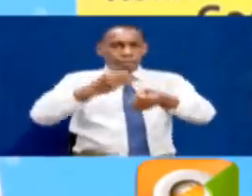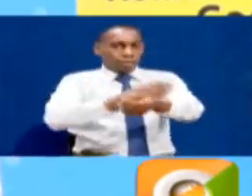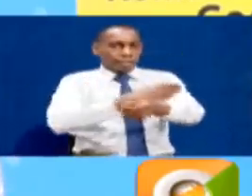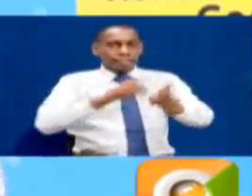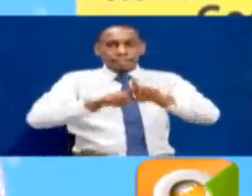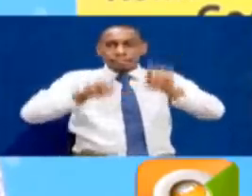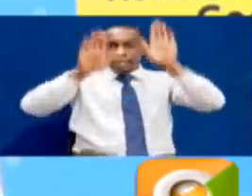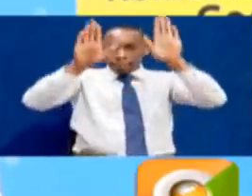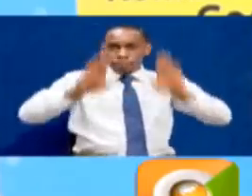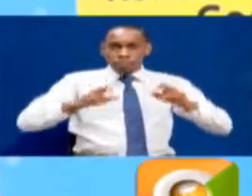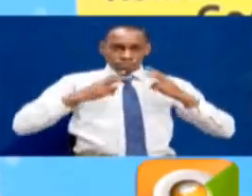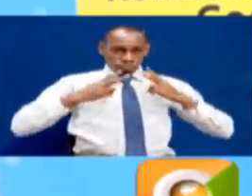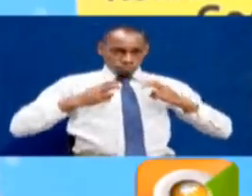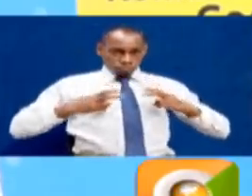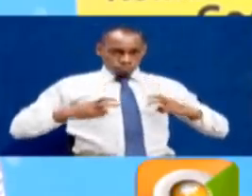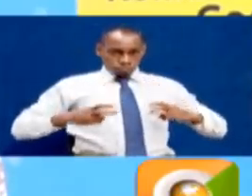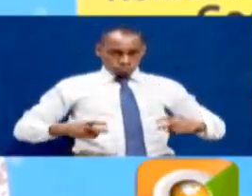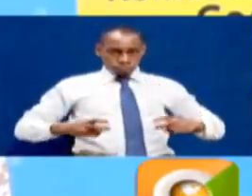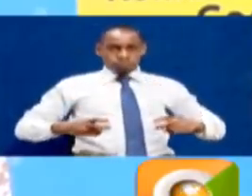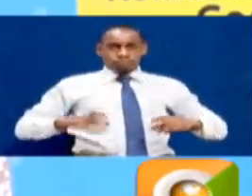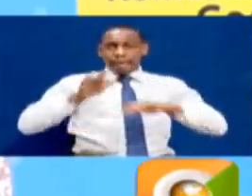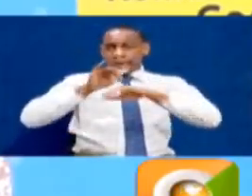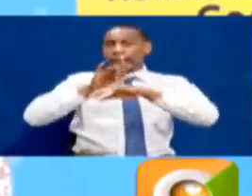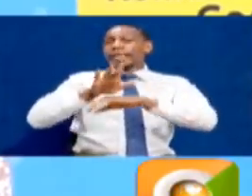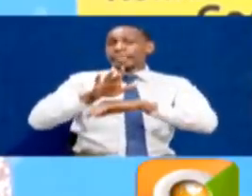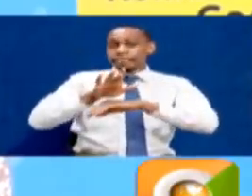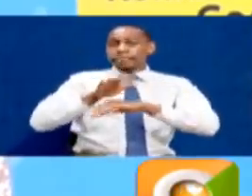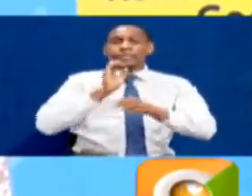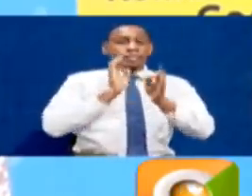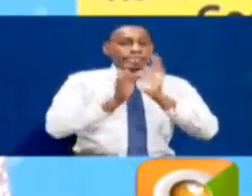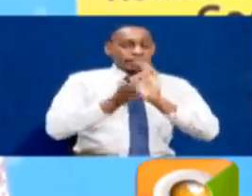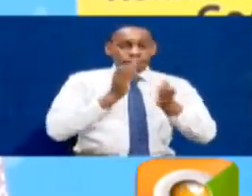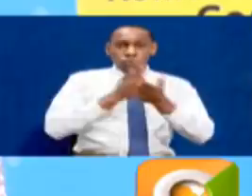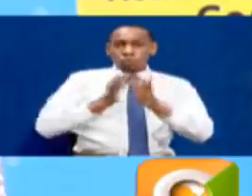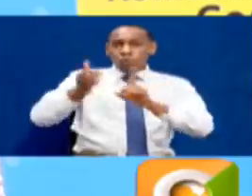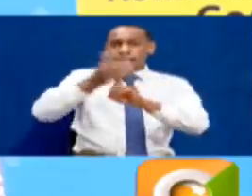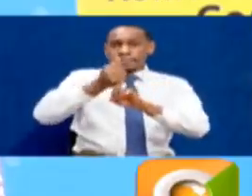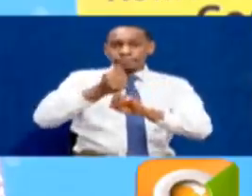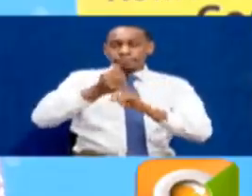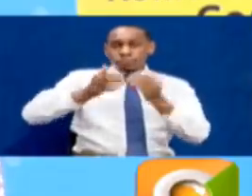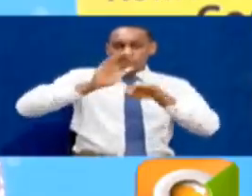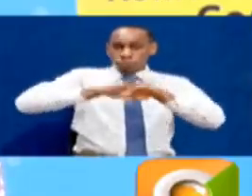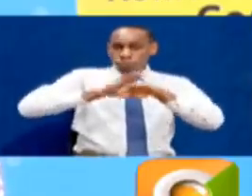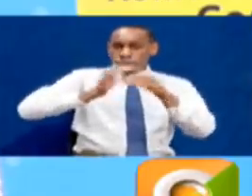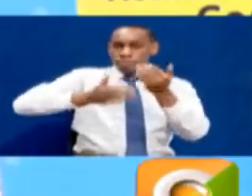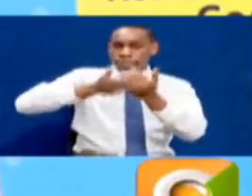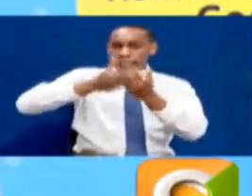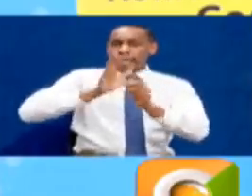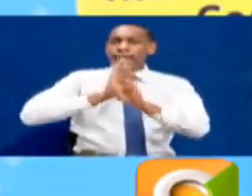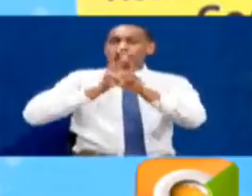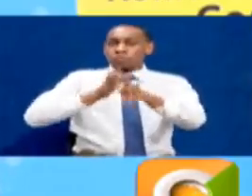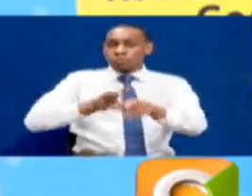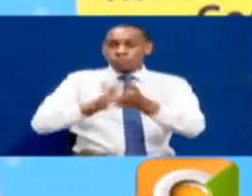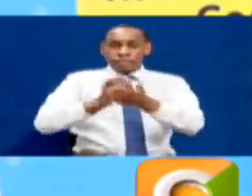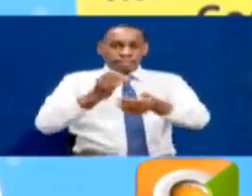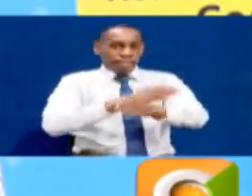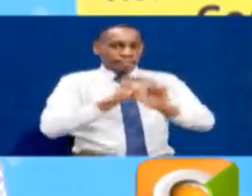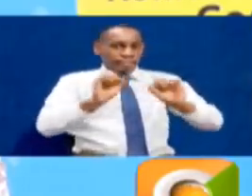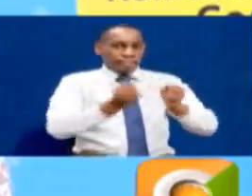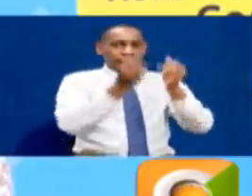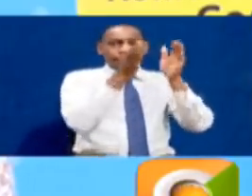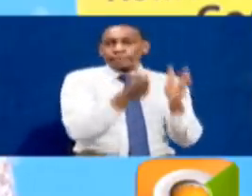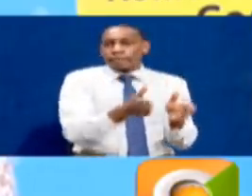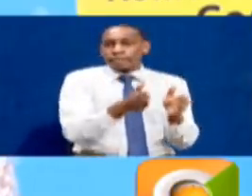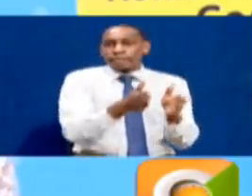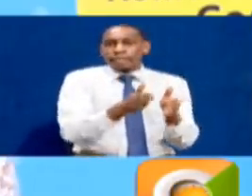the importance of screening for early diagnosis. If we are to achieve better treatment outcomes and cancer